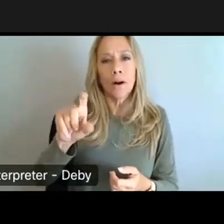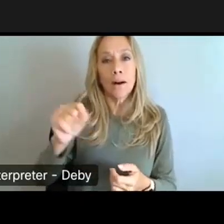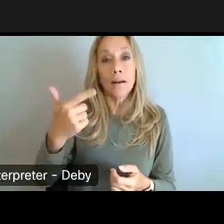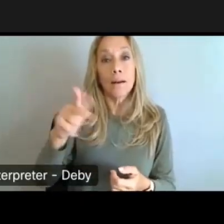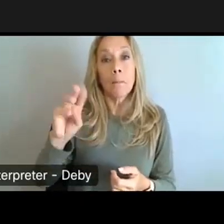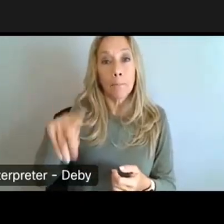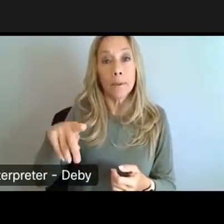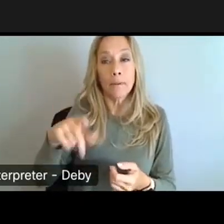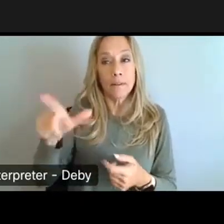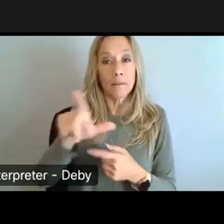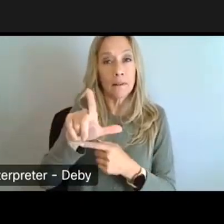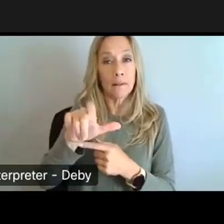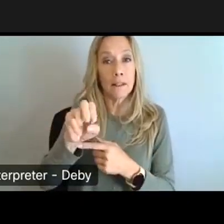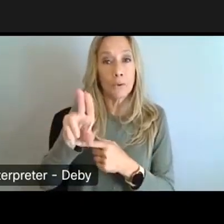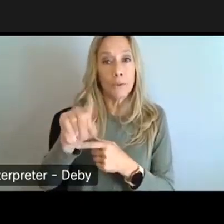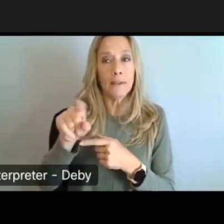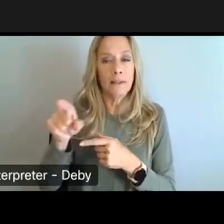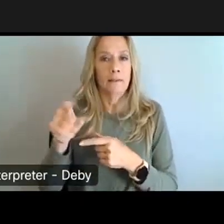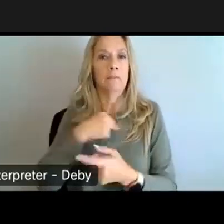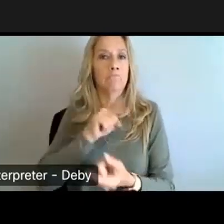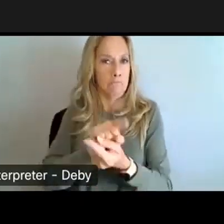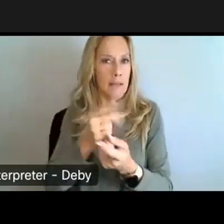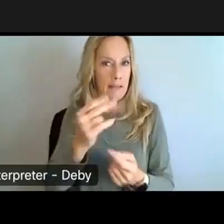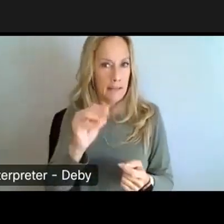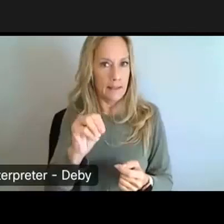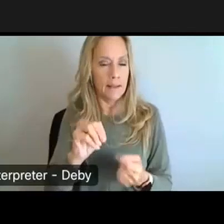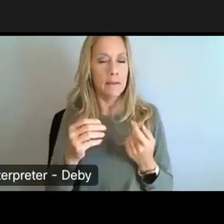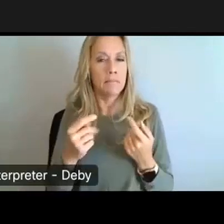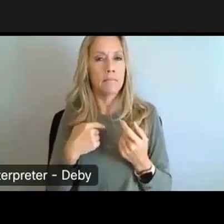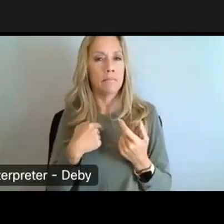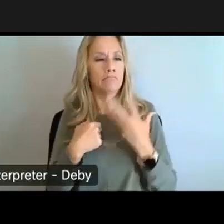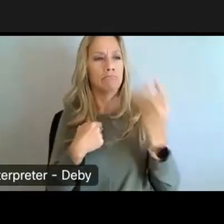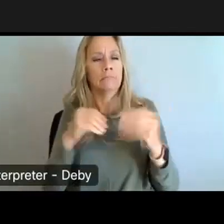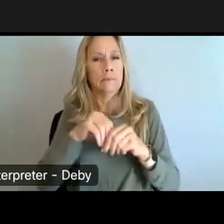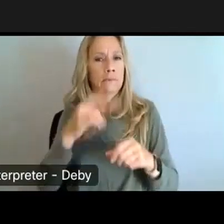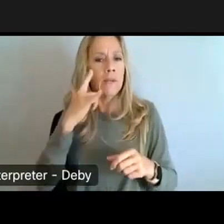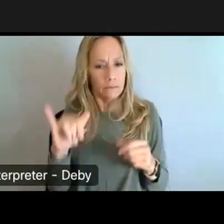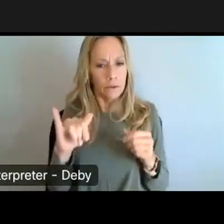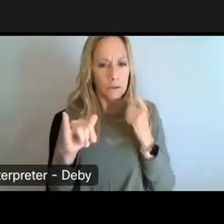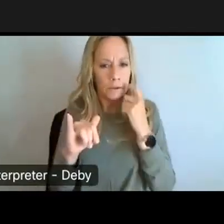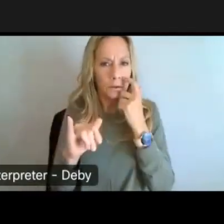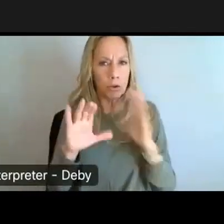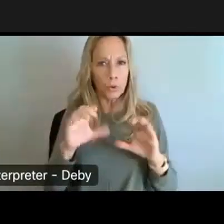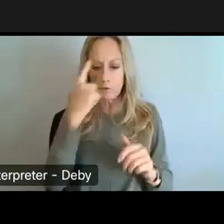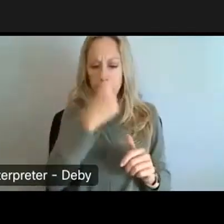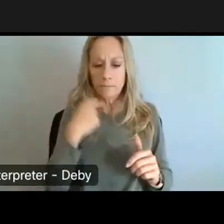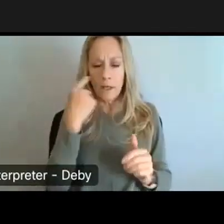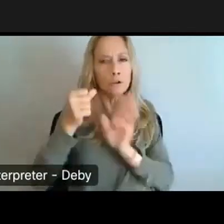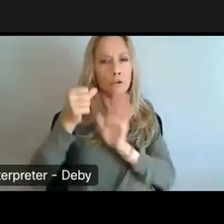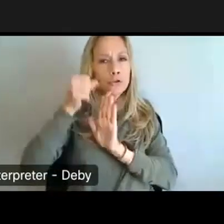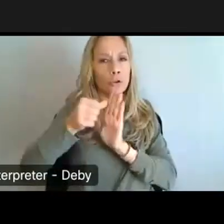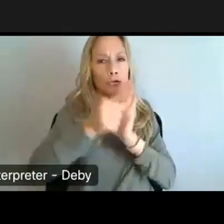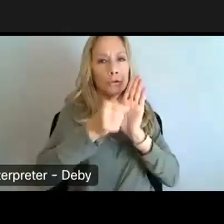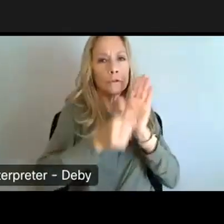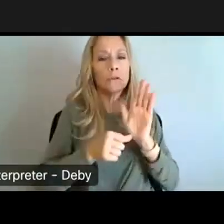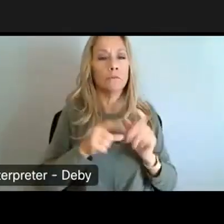Um, so I happened to be out in California doing some facial surgeries, and some mutual friends had taken me to the set of CSI